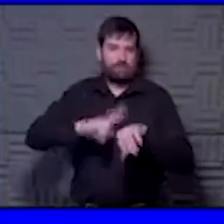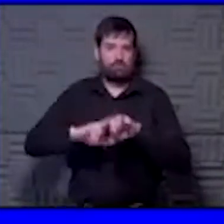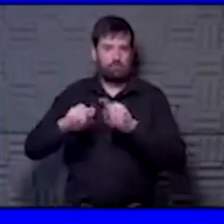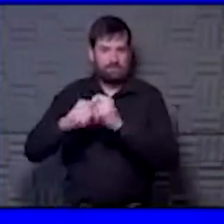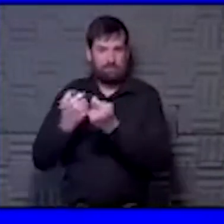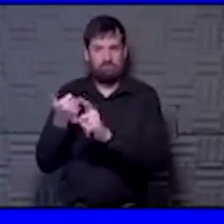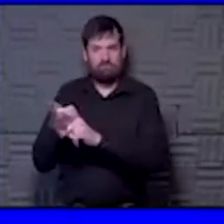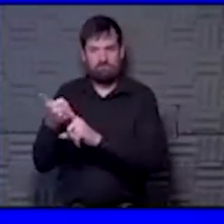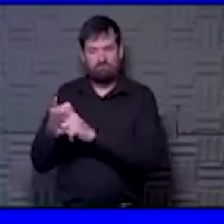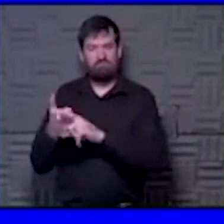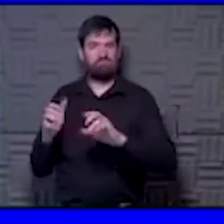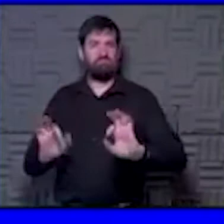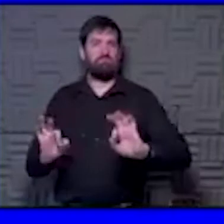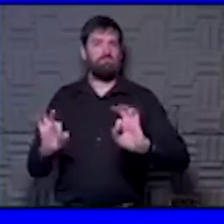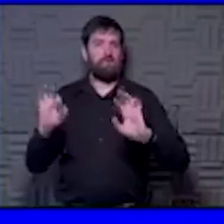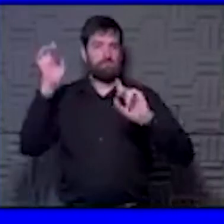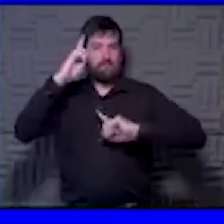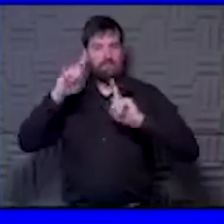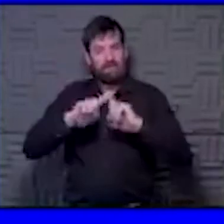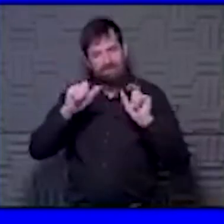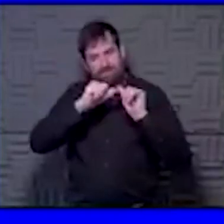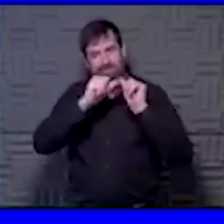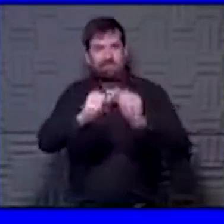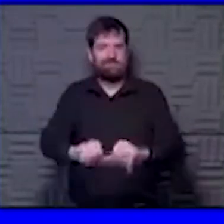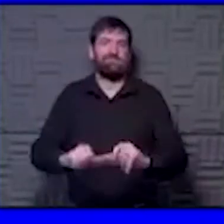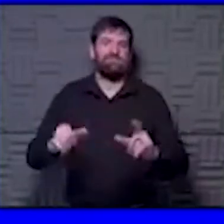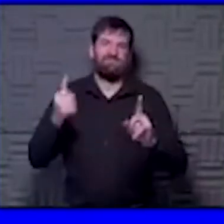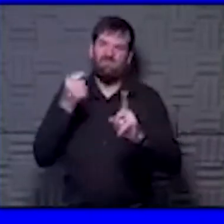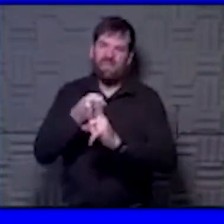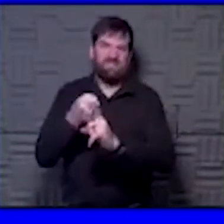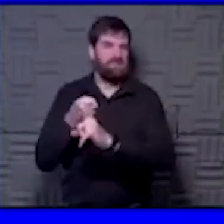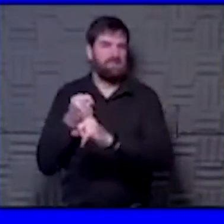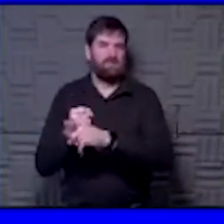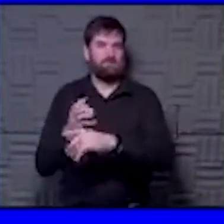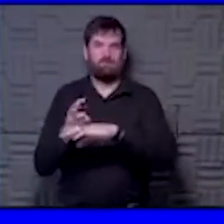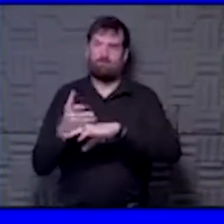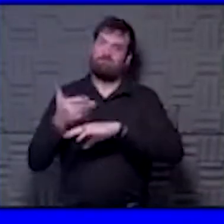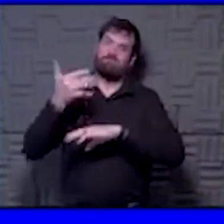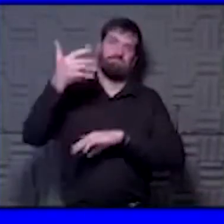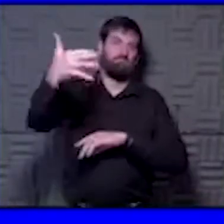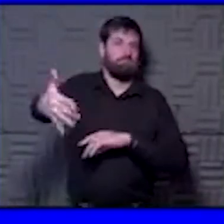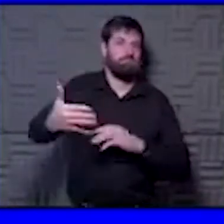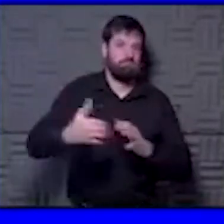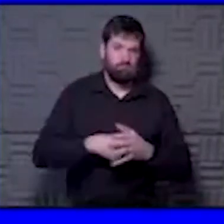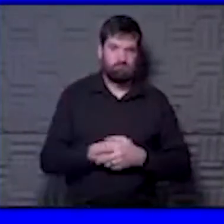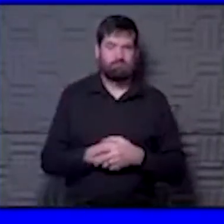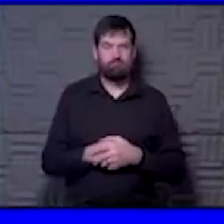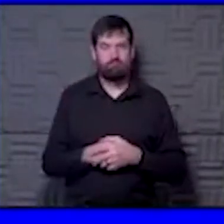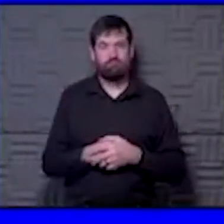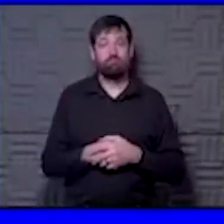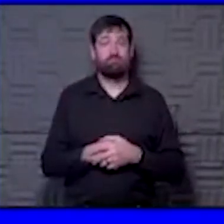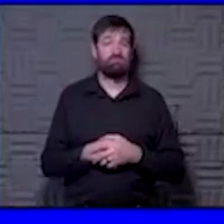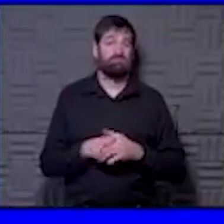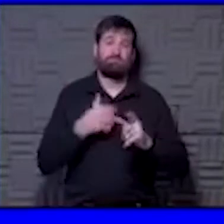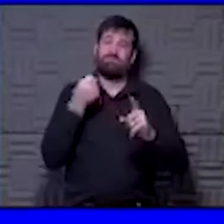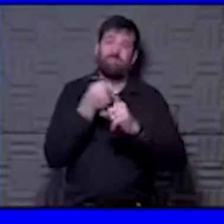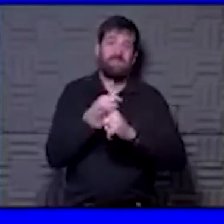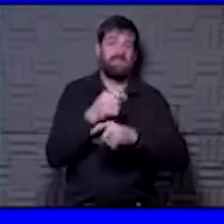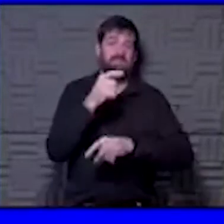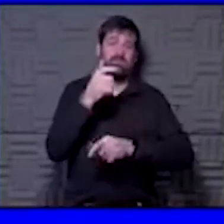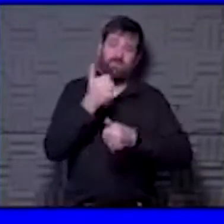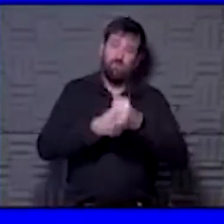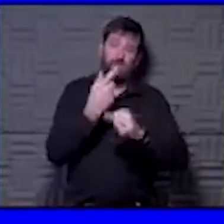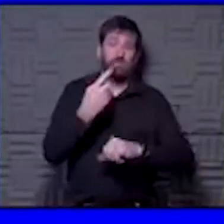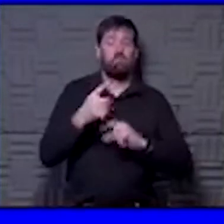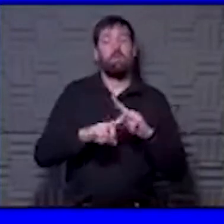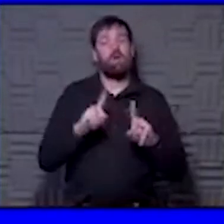he continued to have effects months after the initial infection too. So, you know, this affects everybody. Yeah.